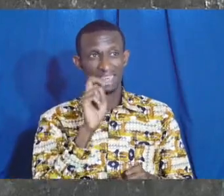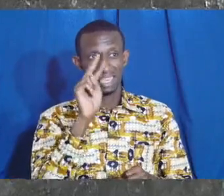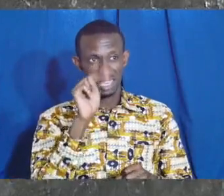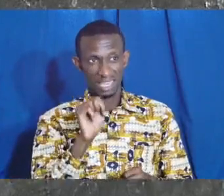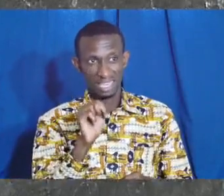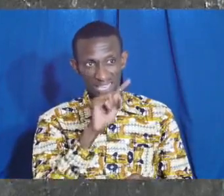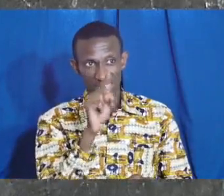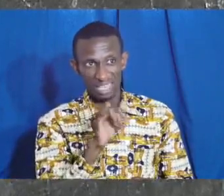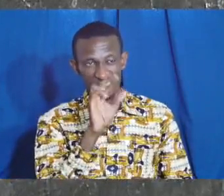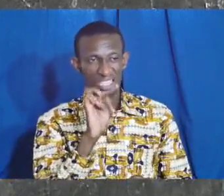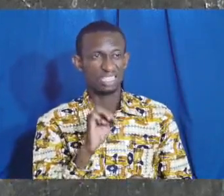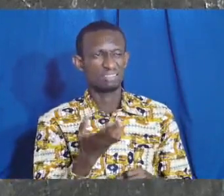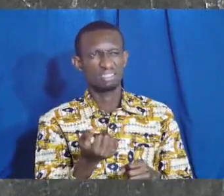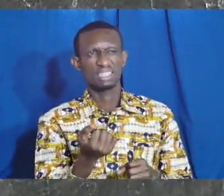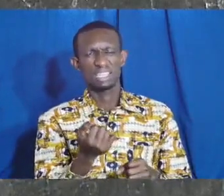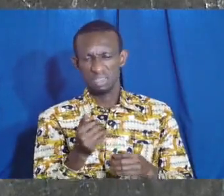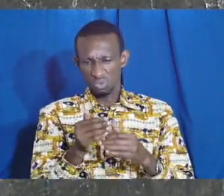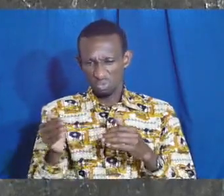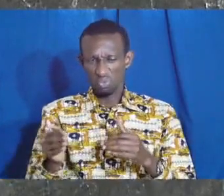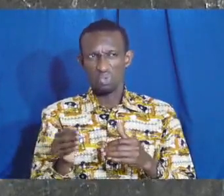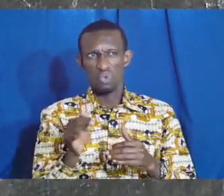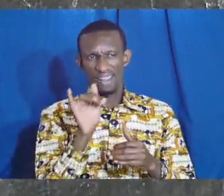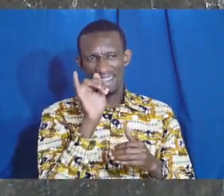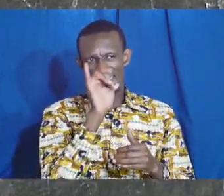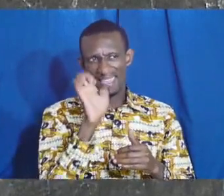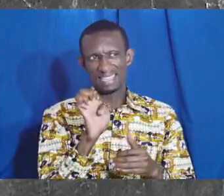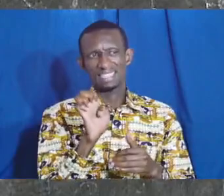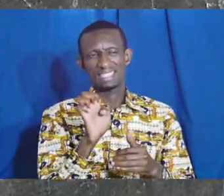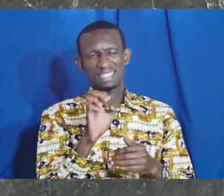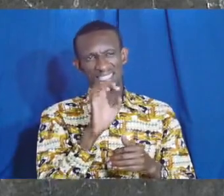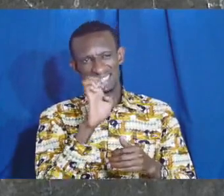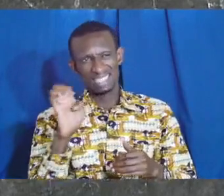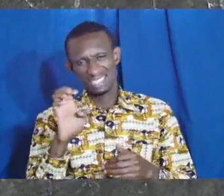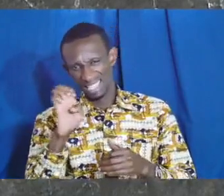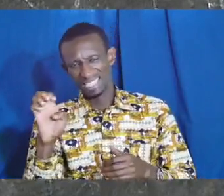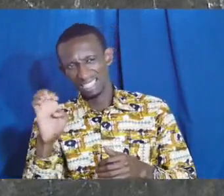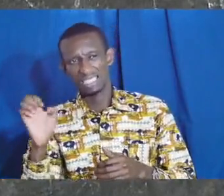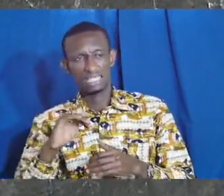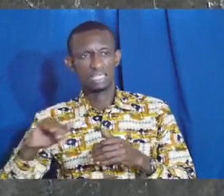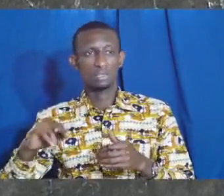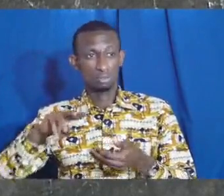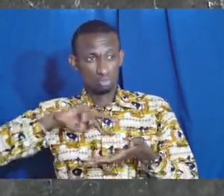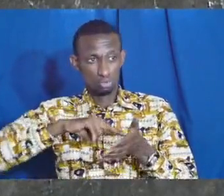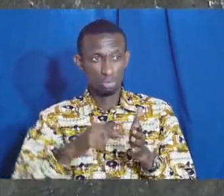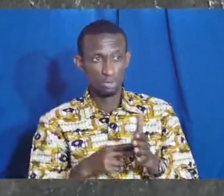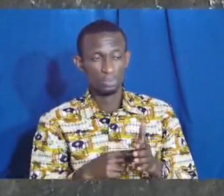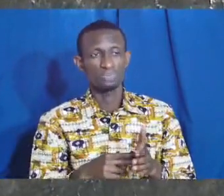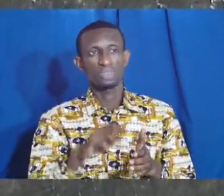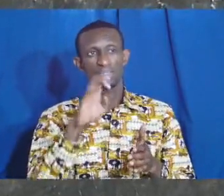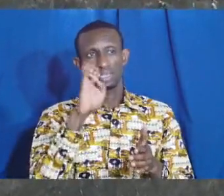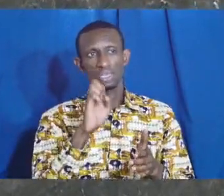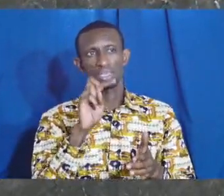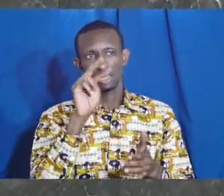ase, catalase, protease, lipase, it means it is an enzyme. All right. So lipase, it breaks down